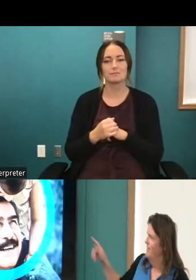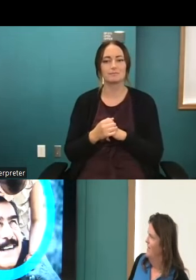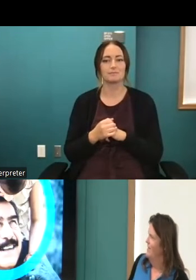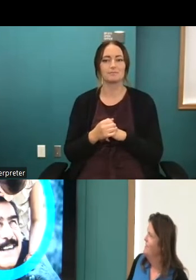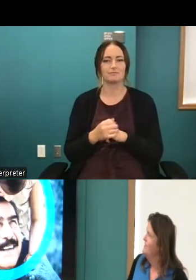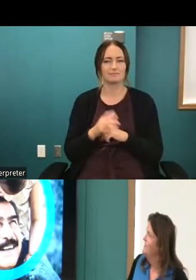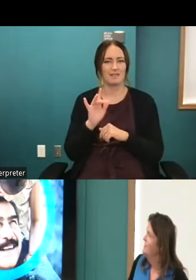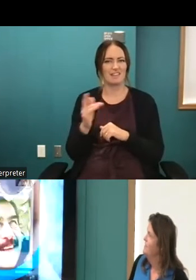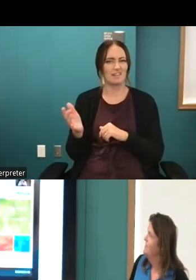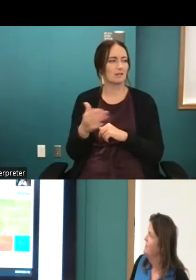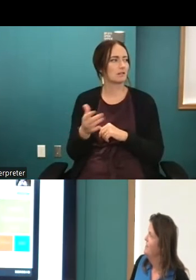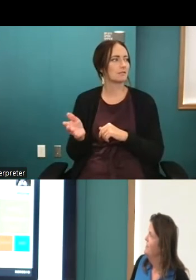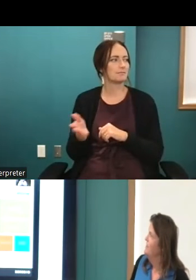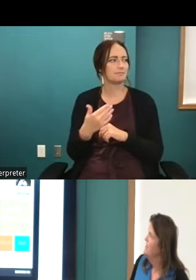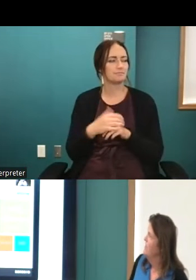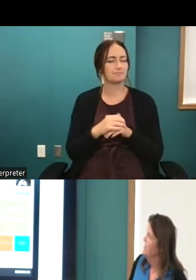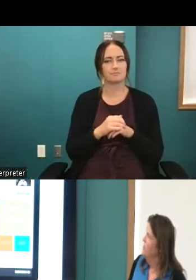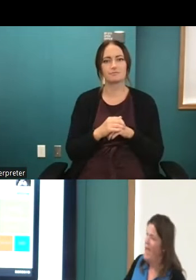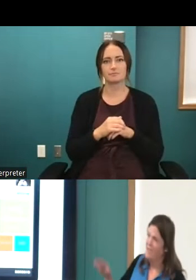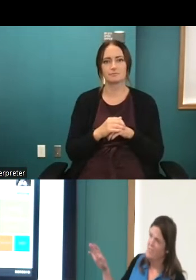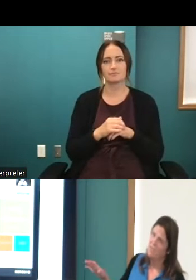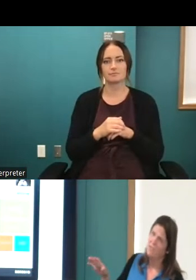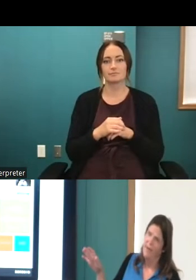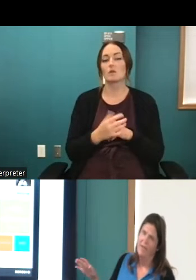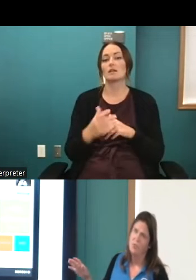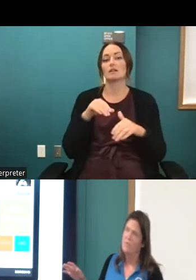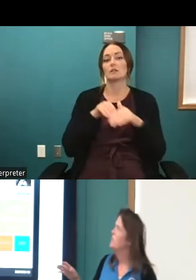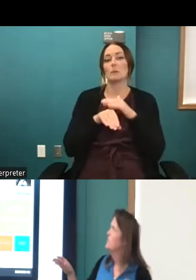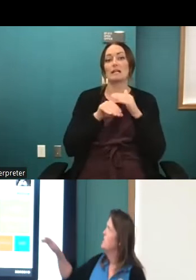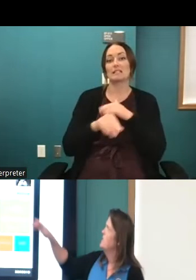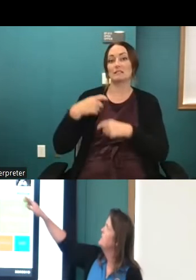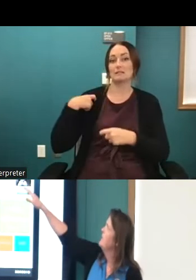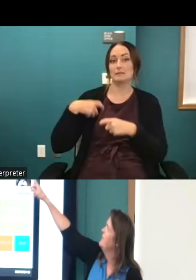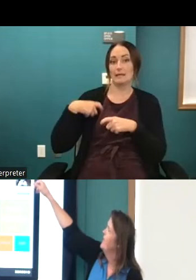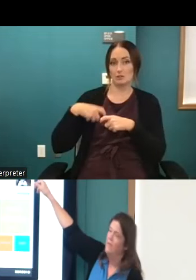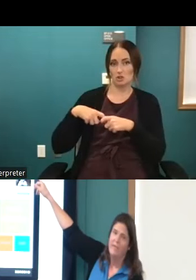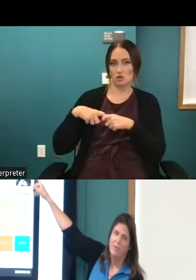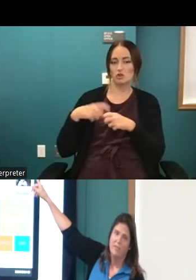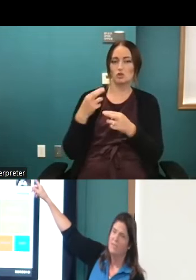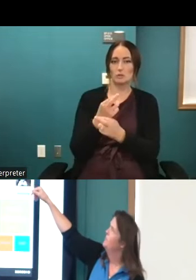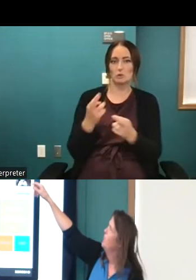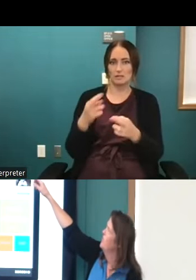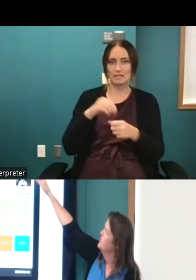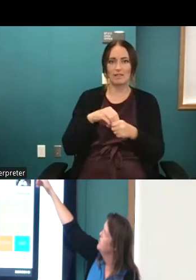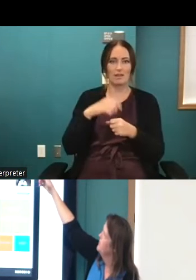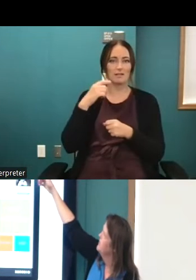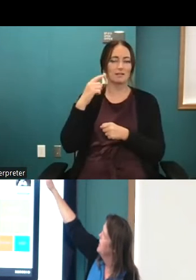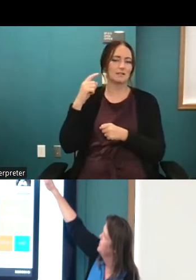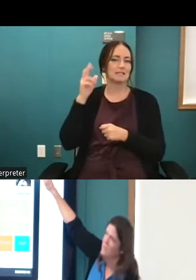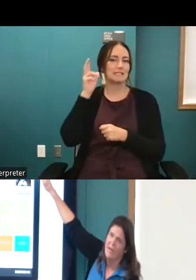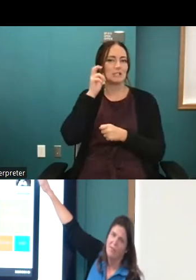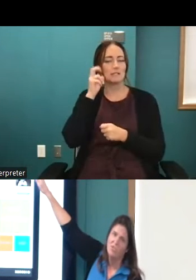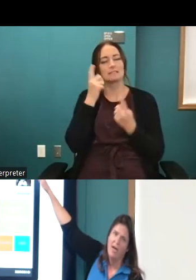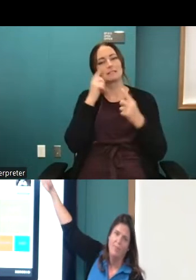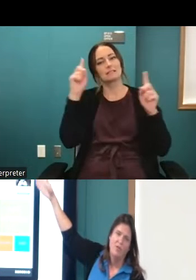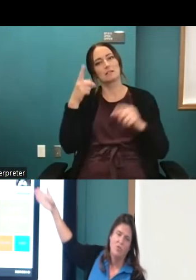You can click again. To access the Spanish resources in the Hearing Success portal, you just go up to the top.